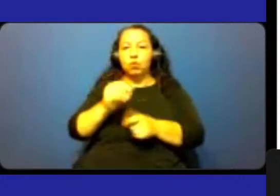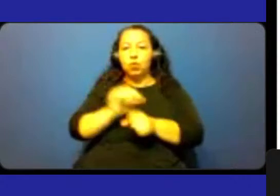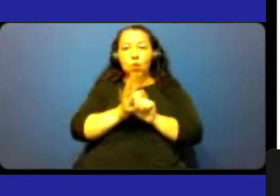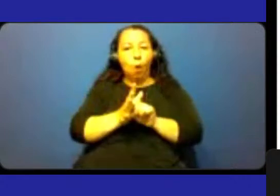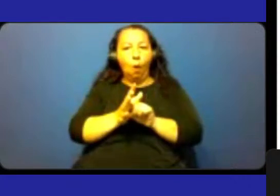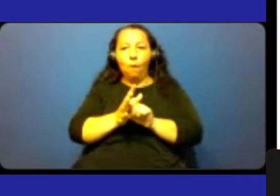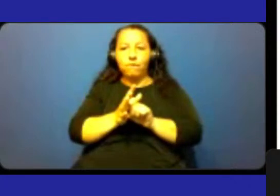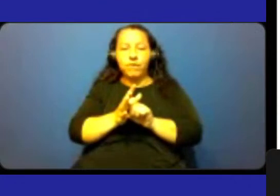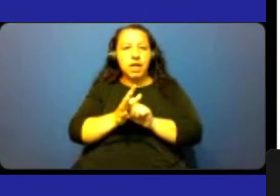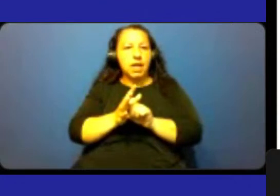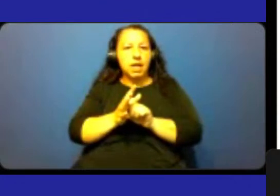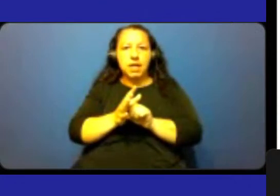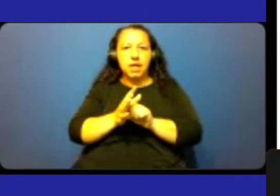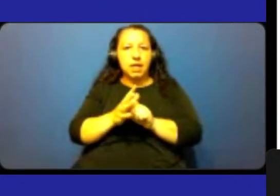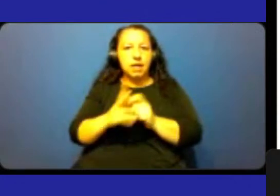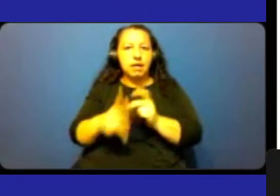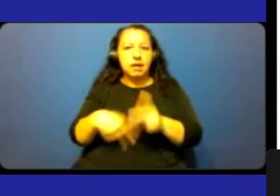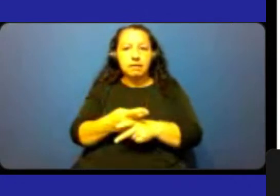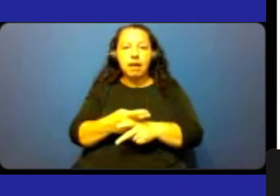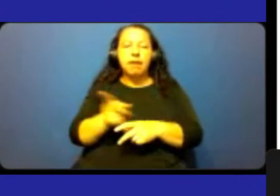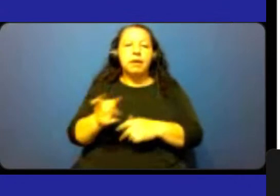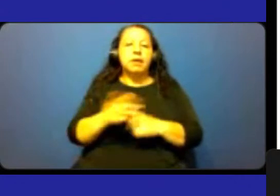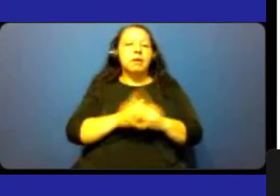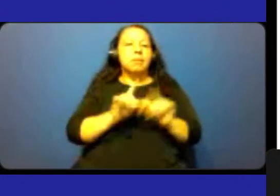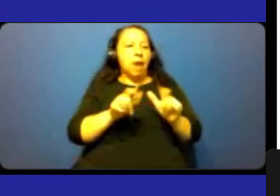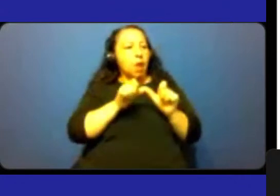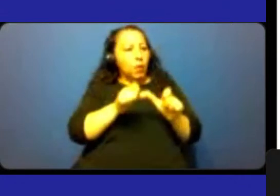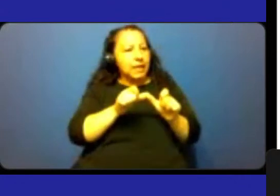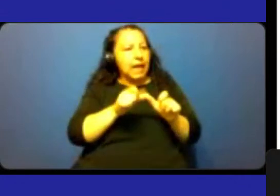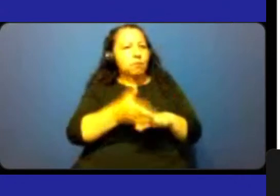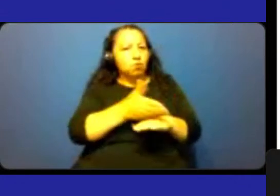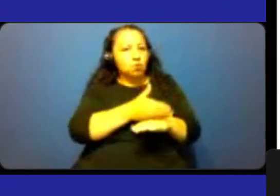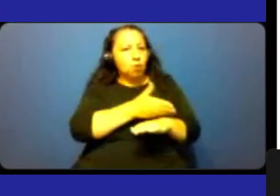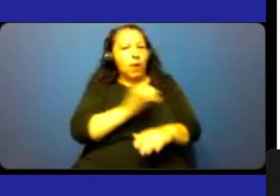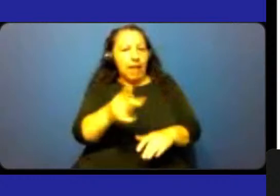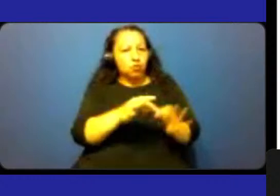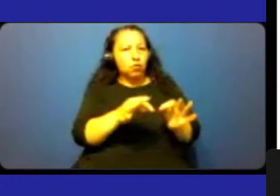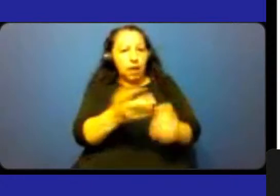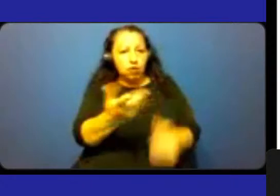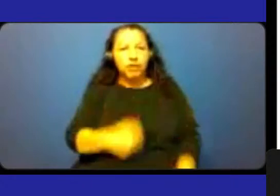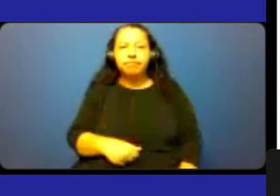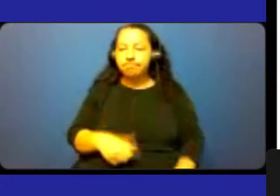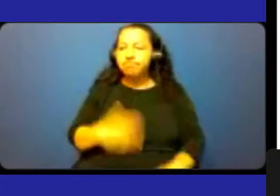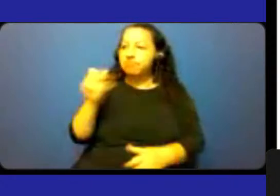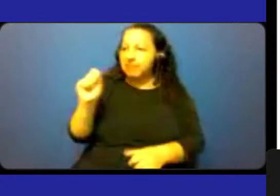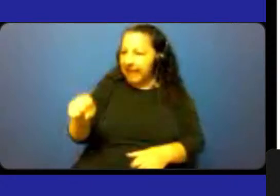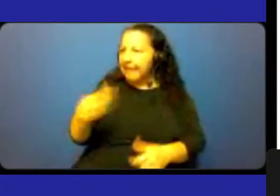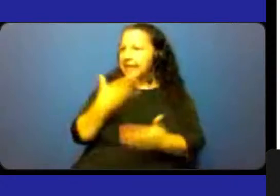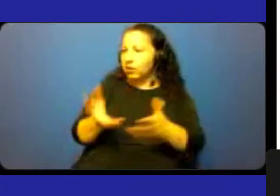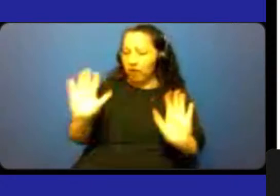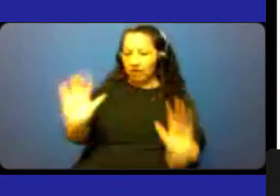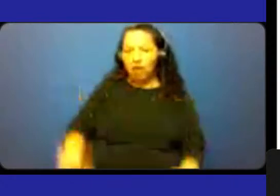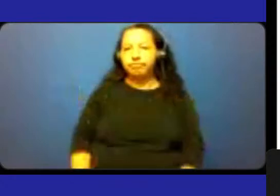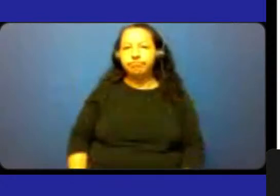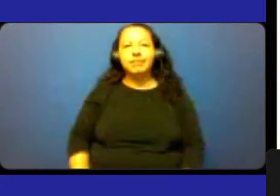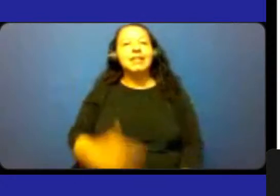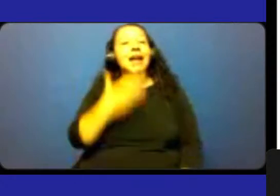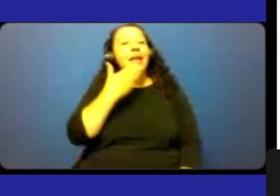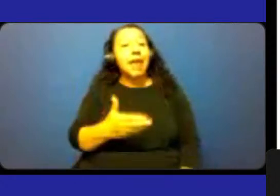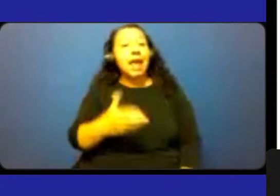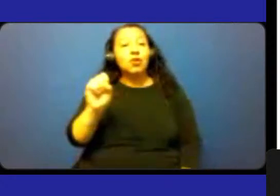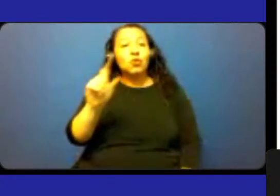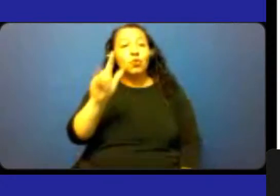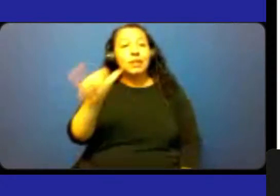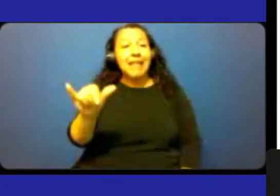growing as you say. Yes, that was it. Thank you. Thank you. Okay, thank you, Sally.